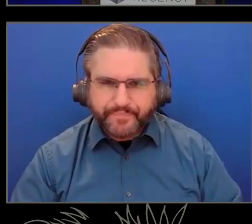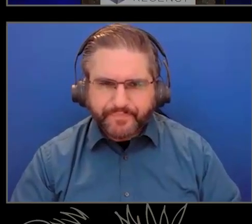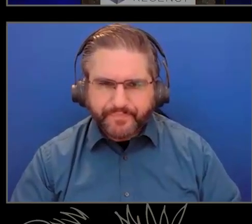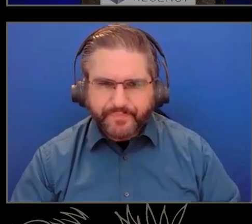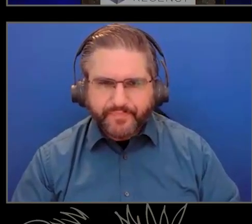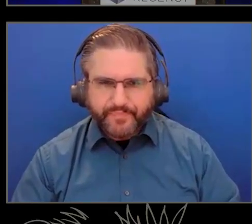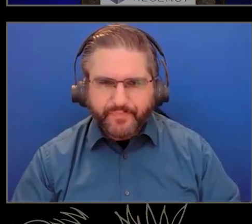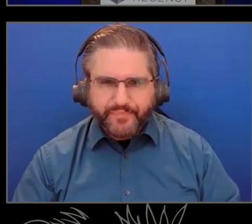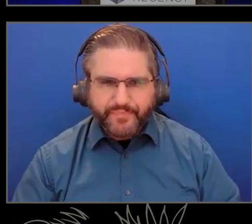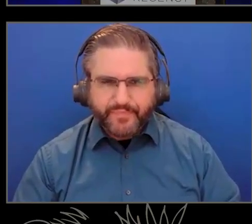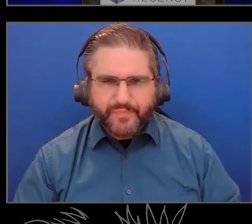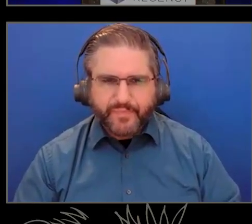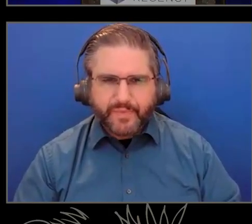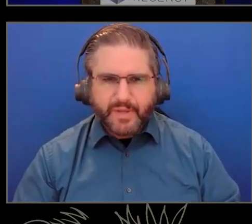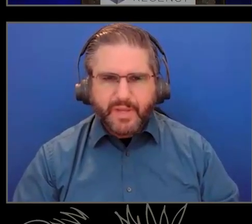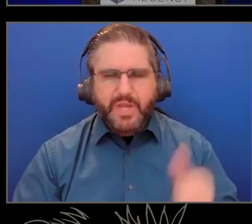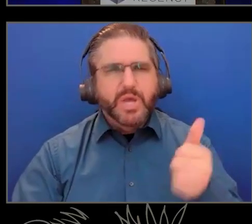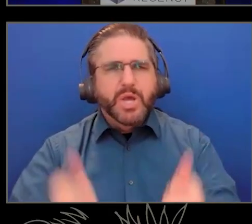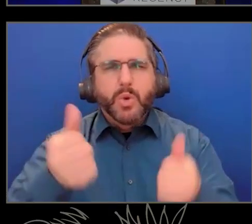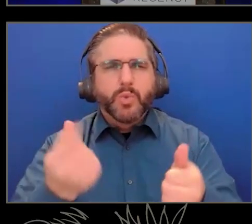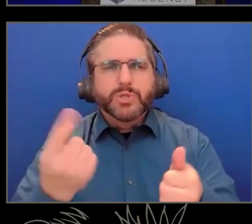On which one am I missing an S?